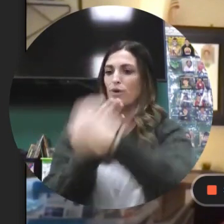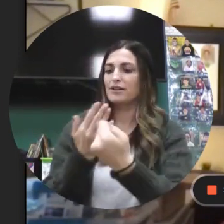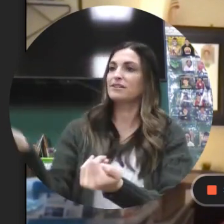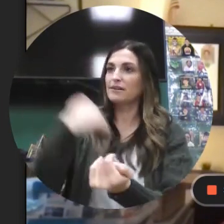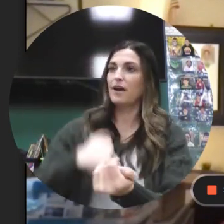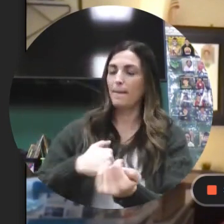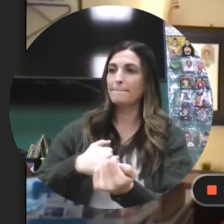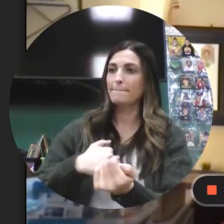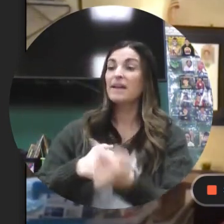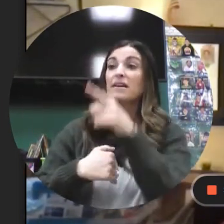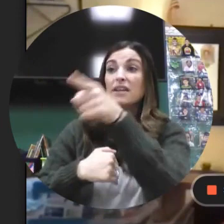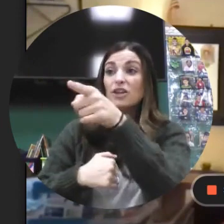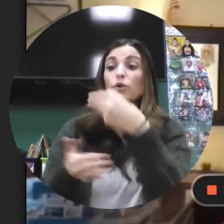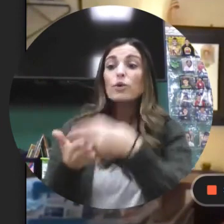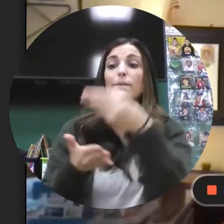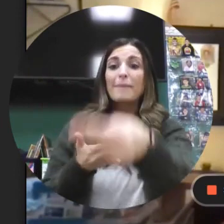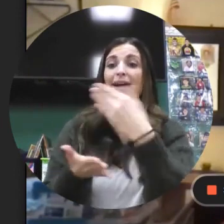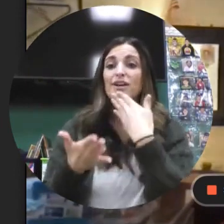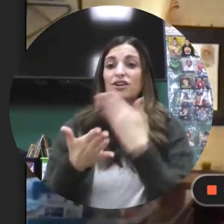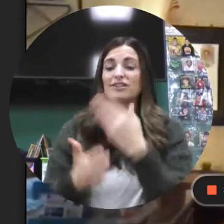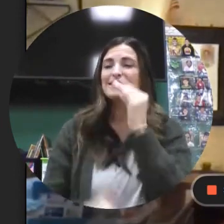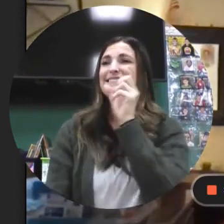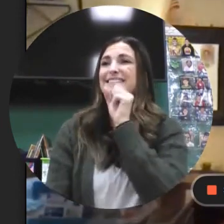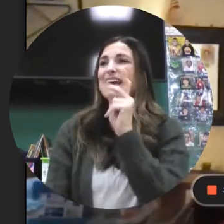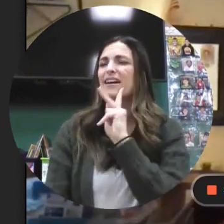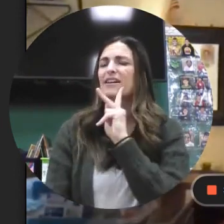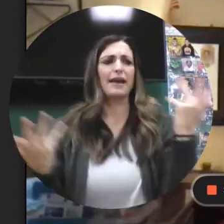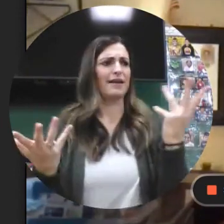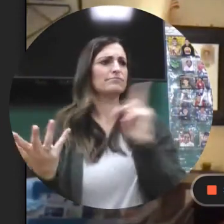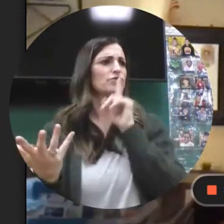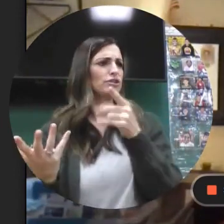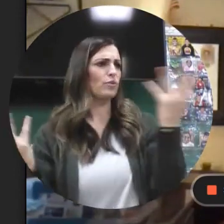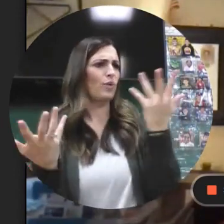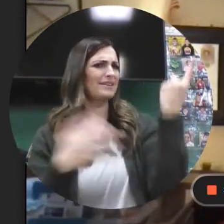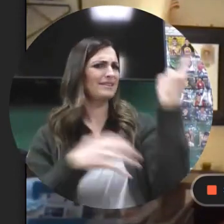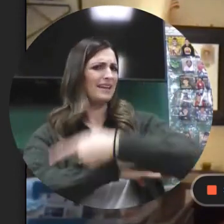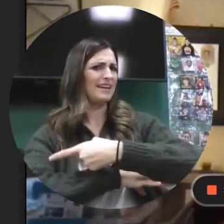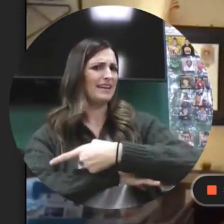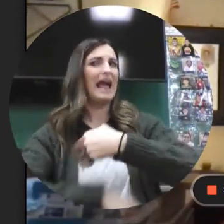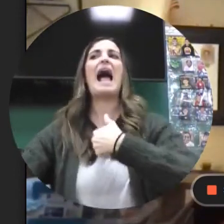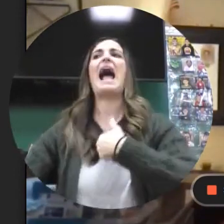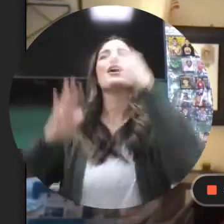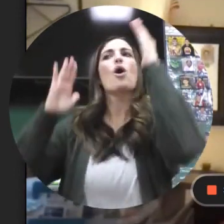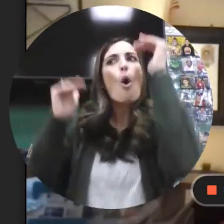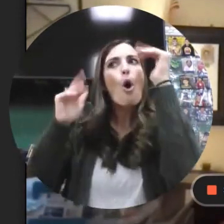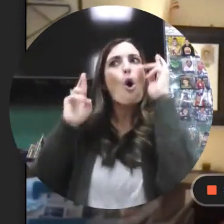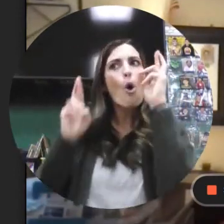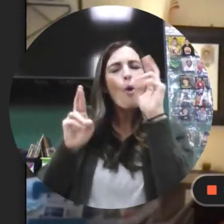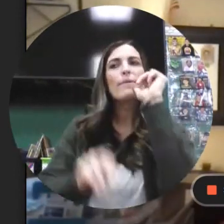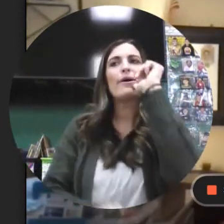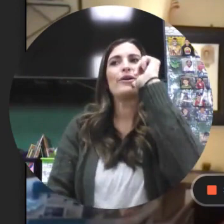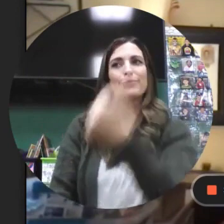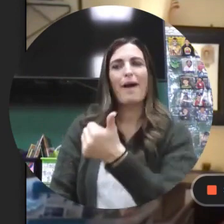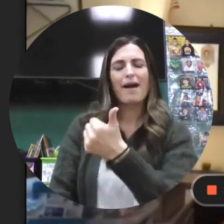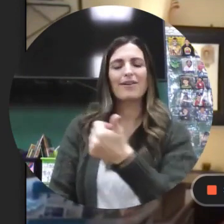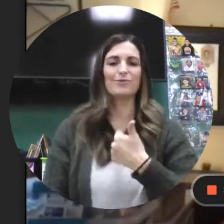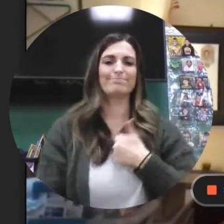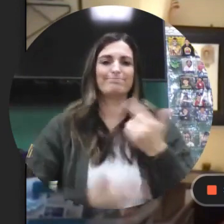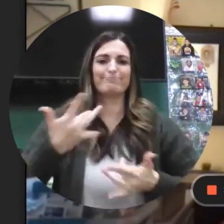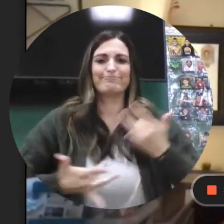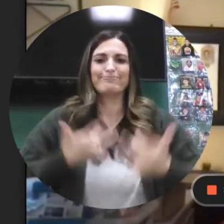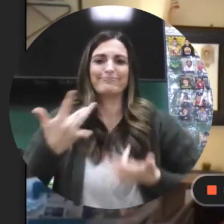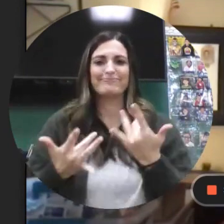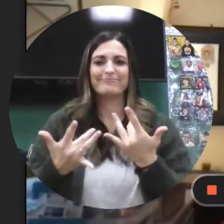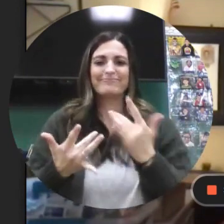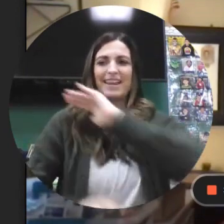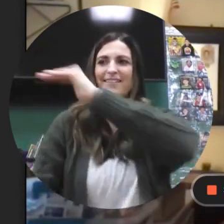snacks? Sure, she said. What day are they coming? I hope tomorrow. I was so excited to invite Iris, Leah,